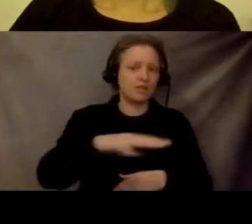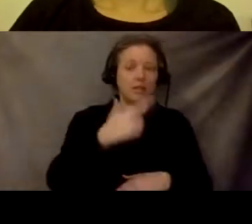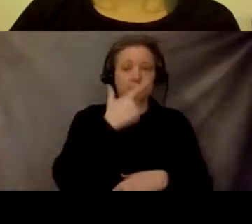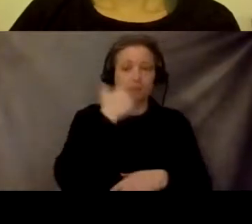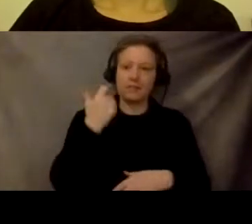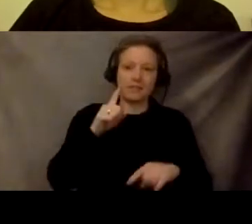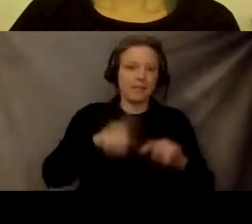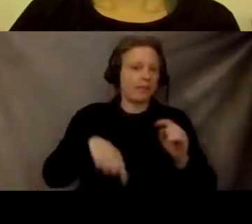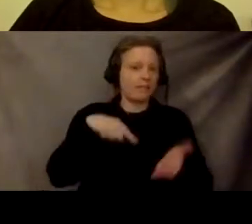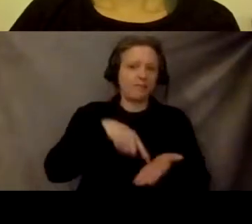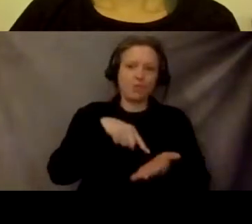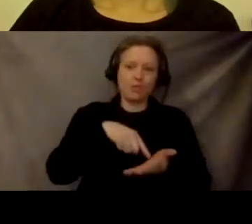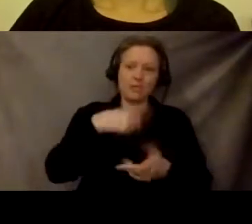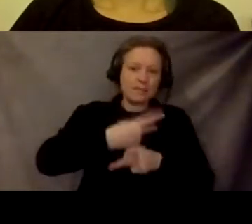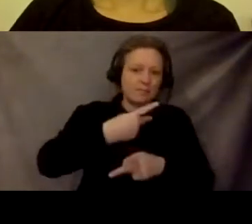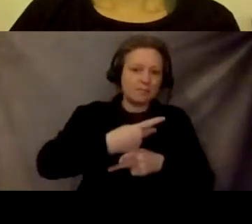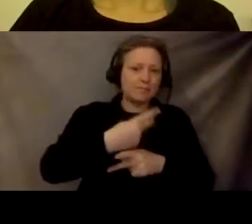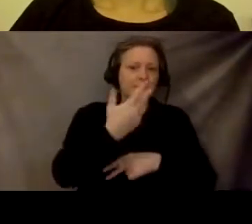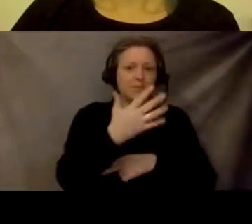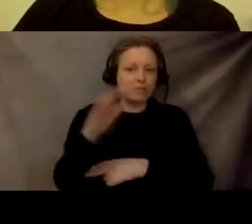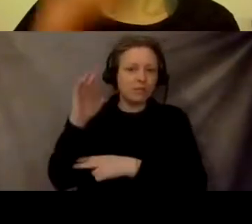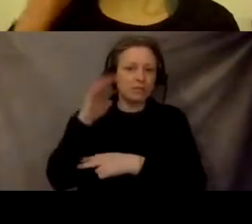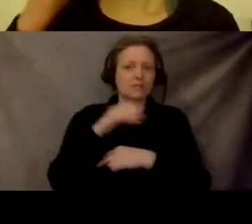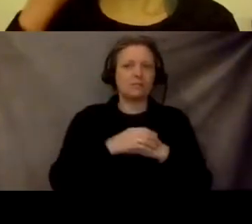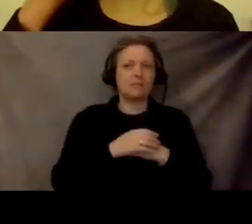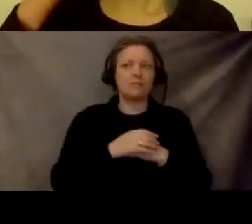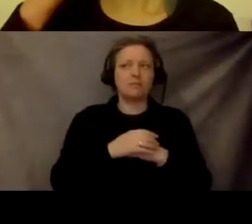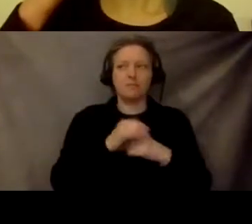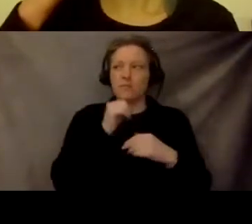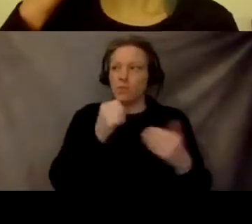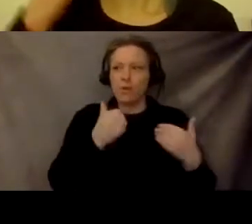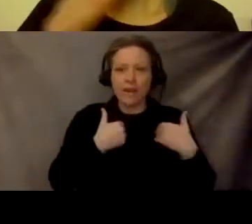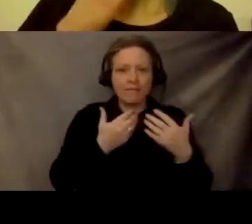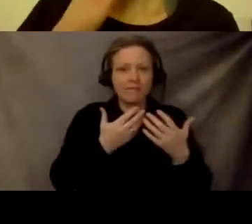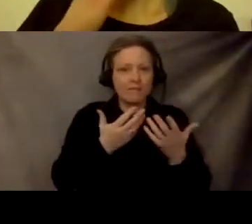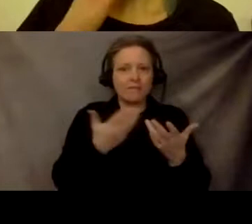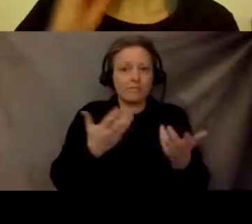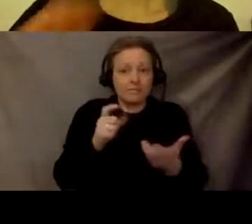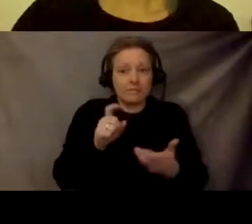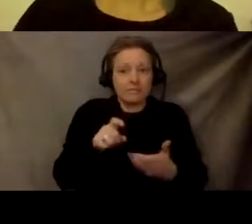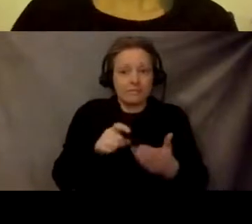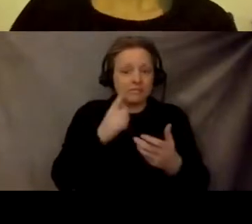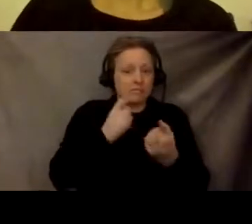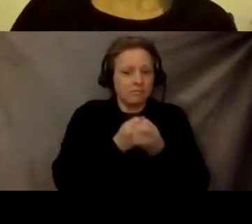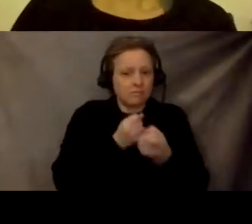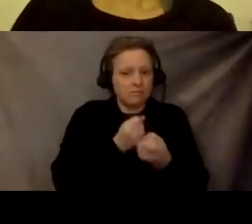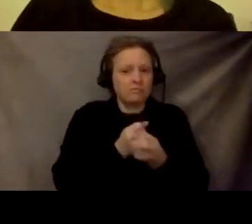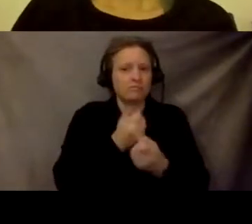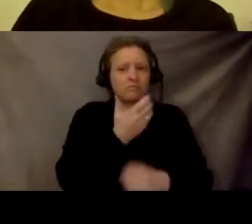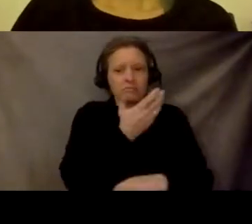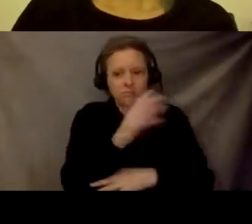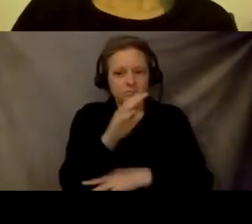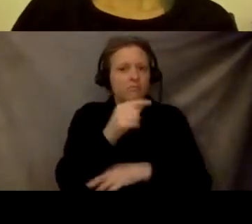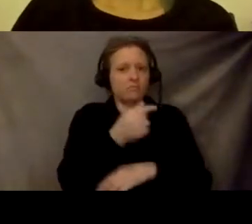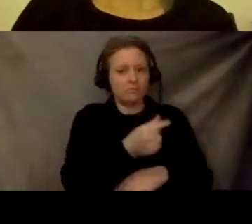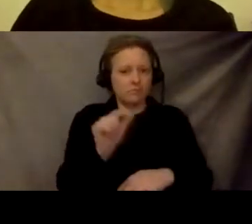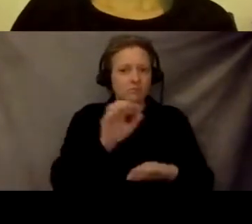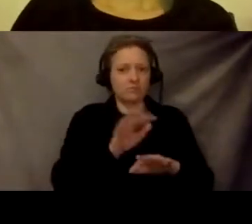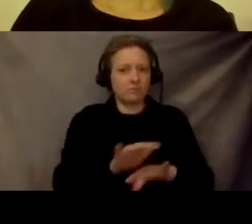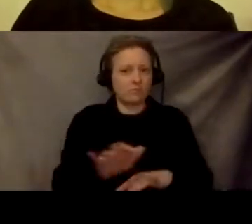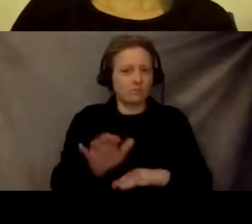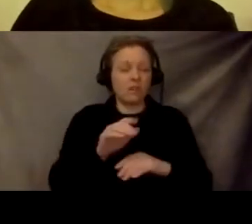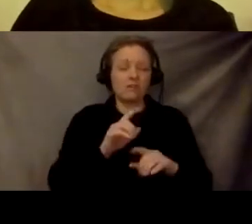They can't afford to, we don't have the parks there. So one of the things I hope when you look at the budget, you look at